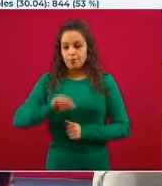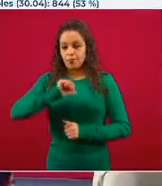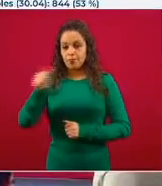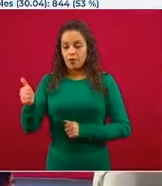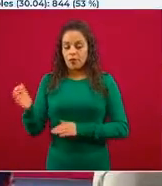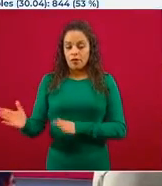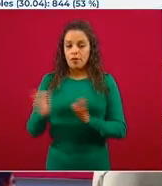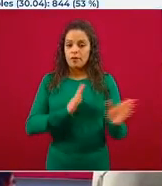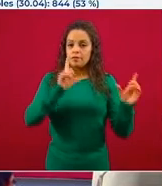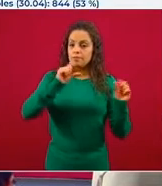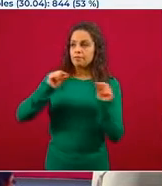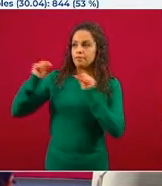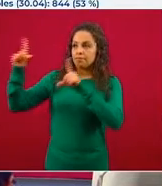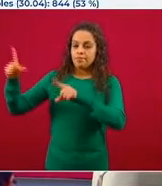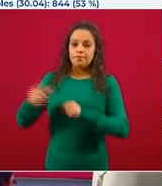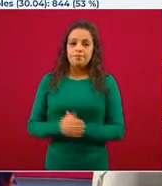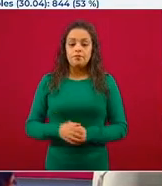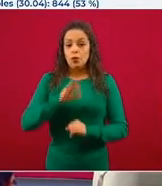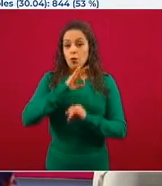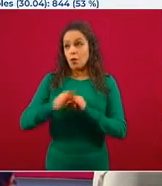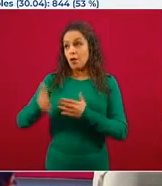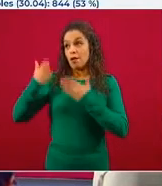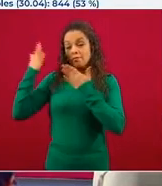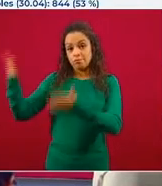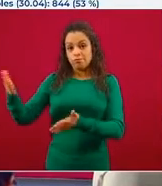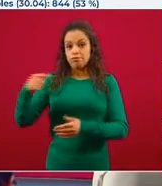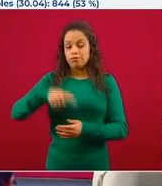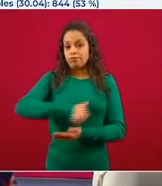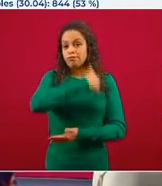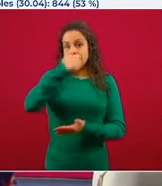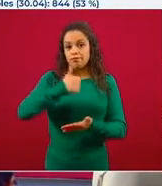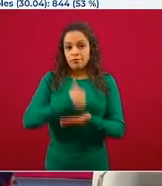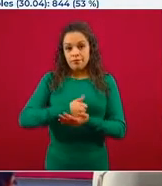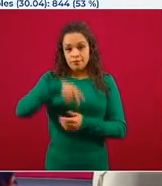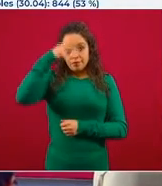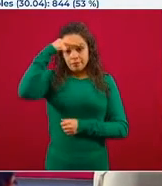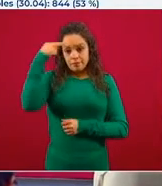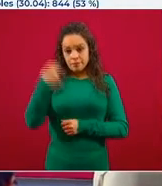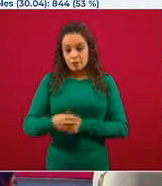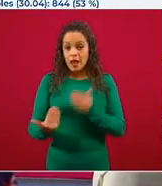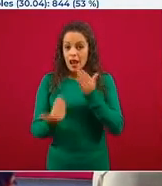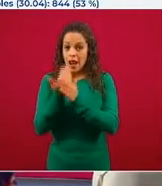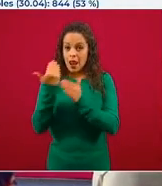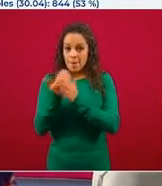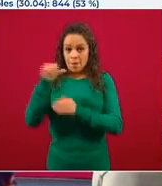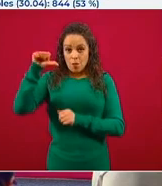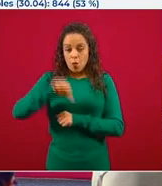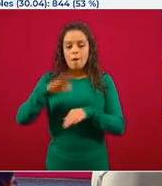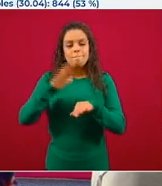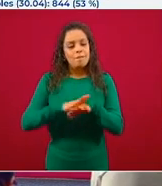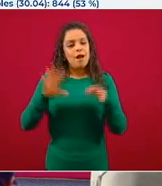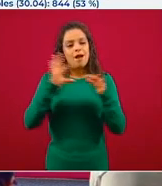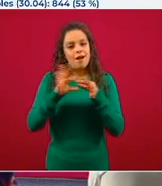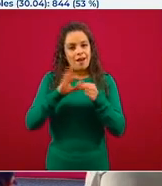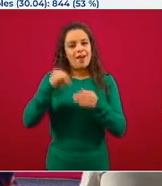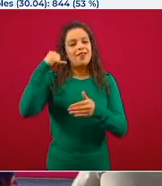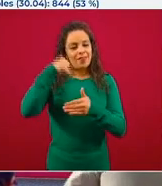Finally, Valle de Mexico. We have been documenting this, and we did this morning with quite a bit more